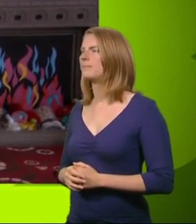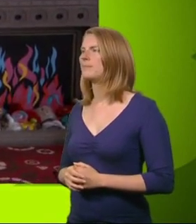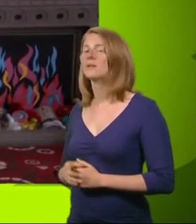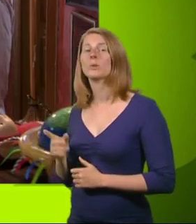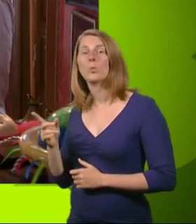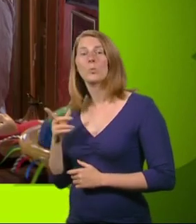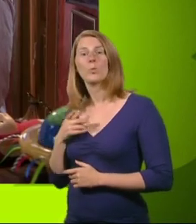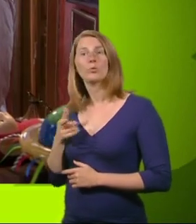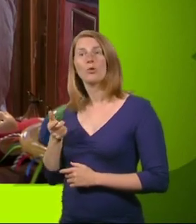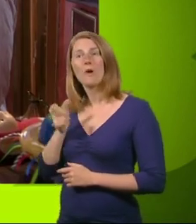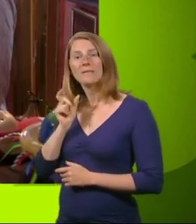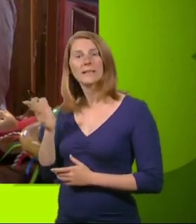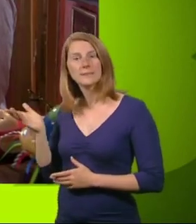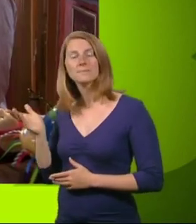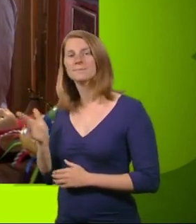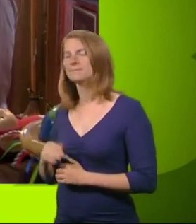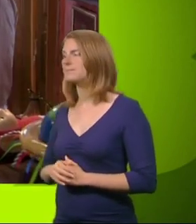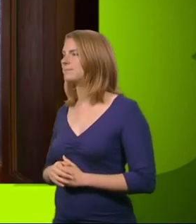Would you like some coffee?